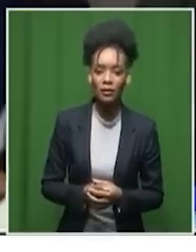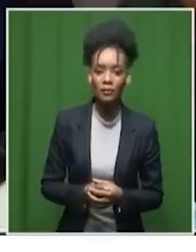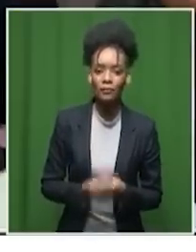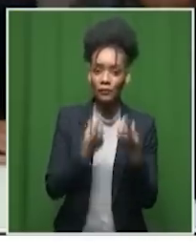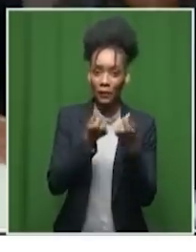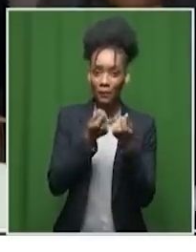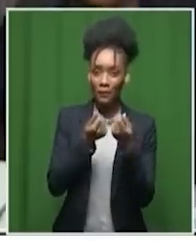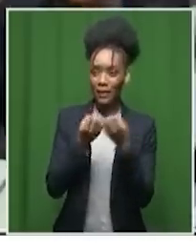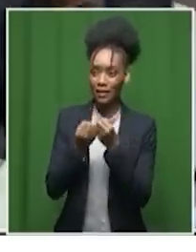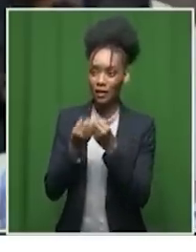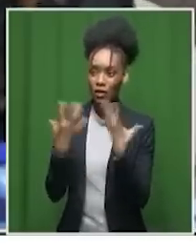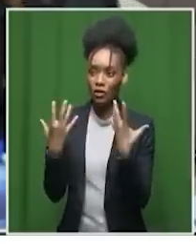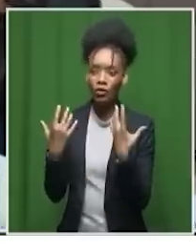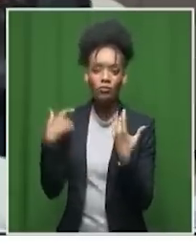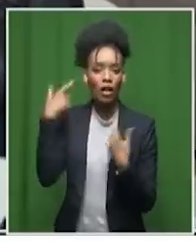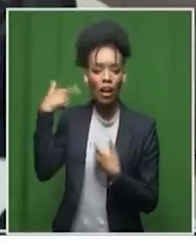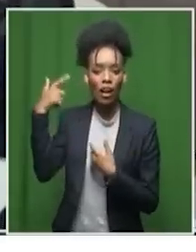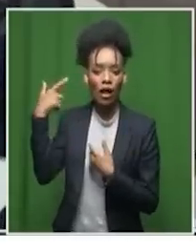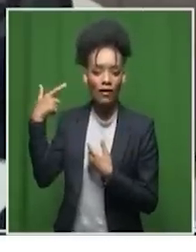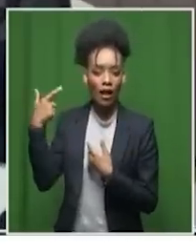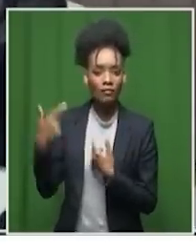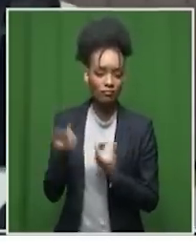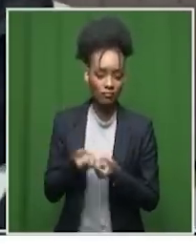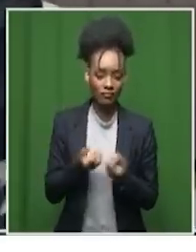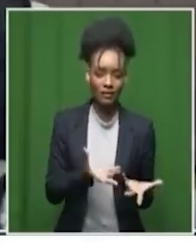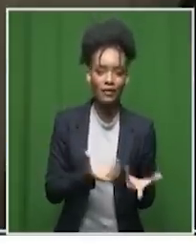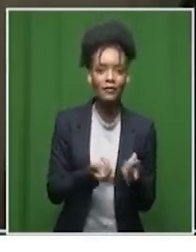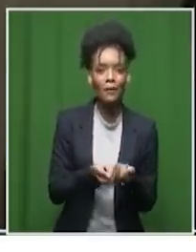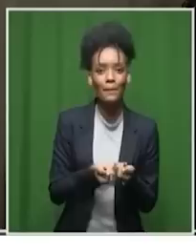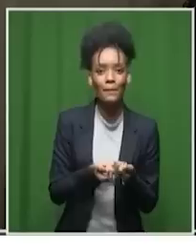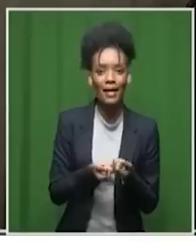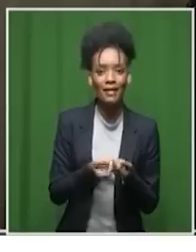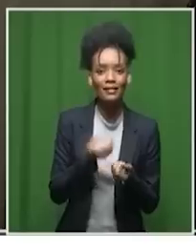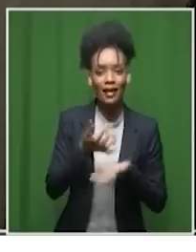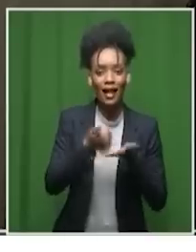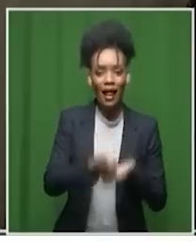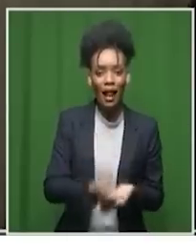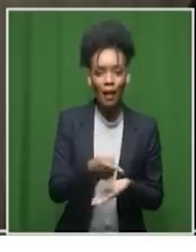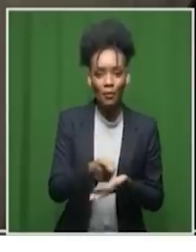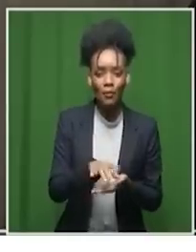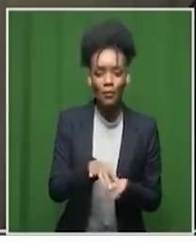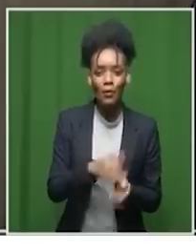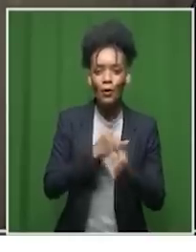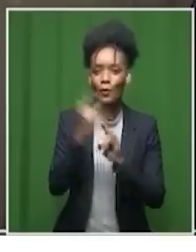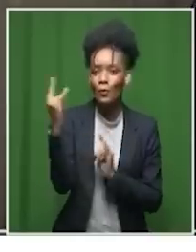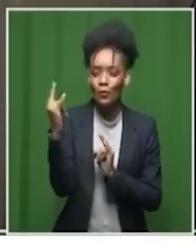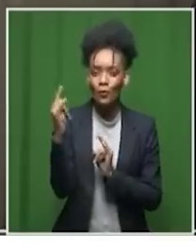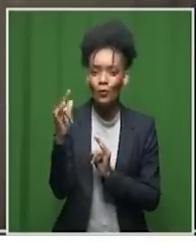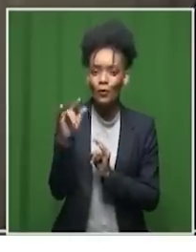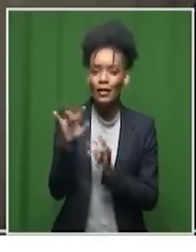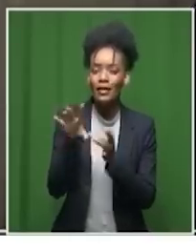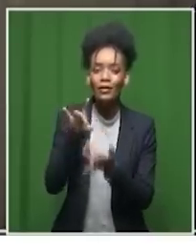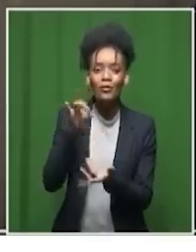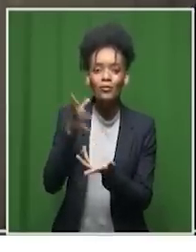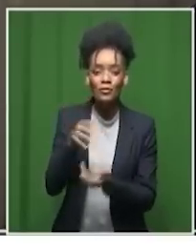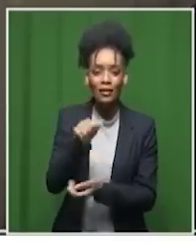money was raised in London to help him win the nomination at the ANC conference at the